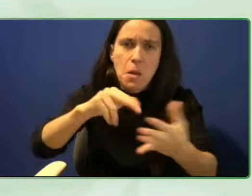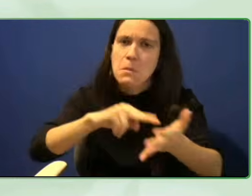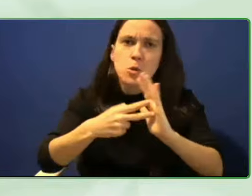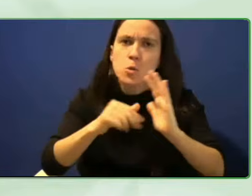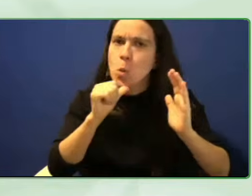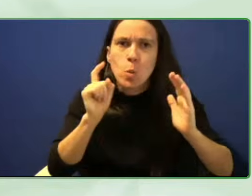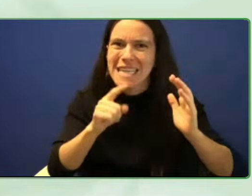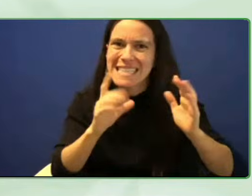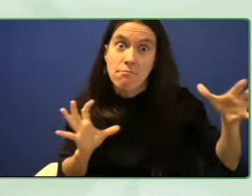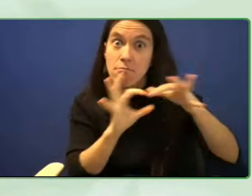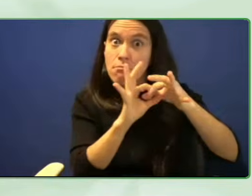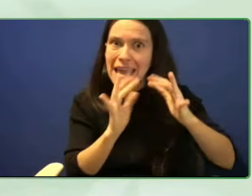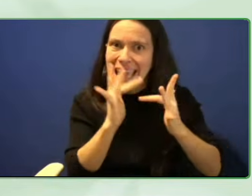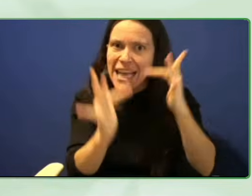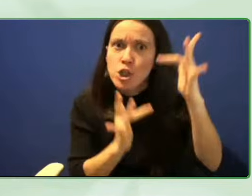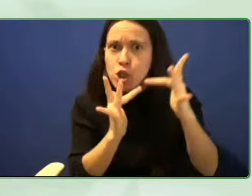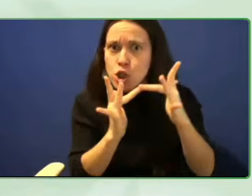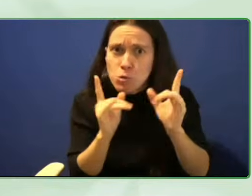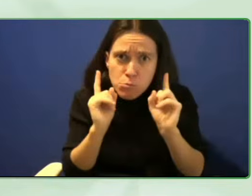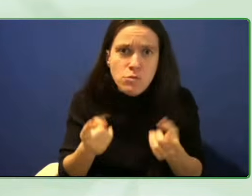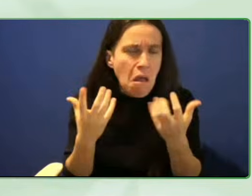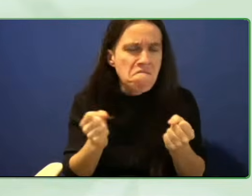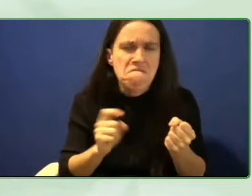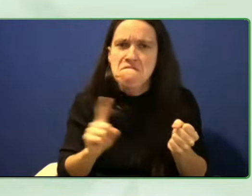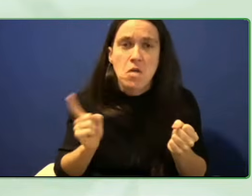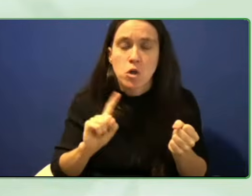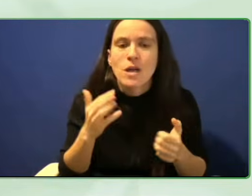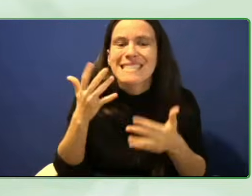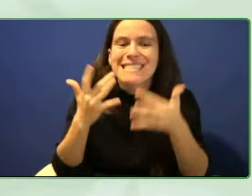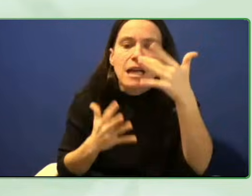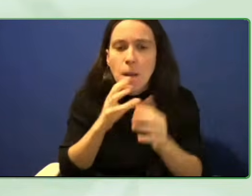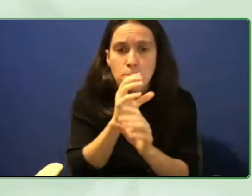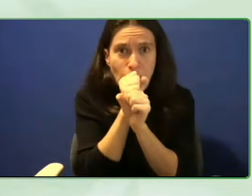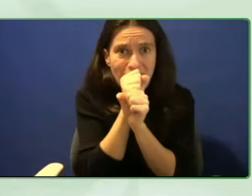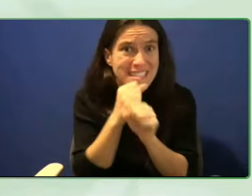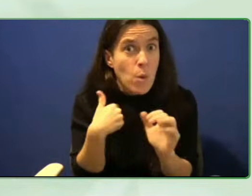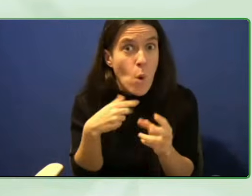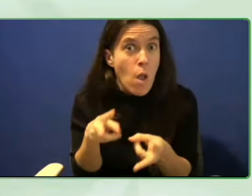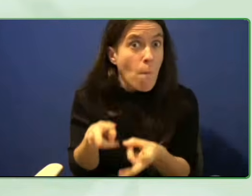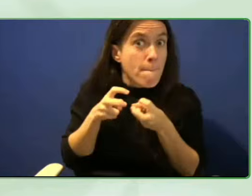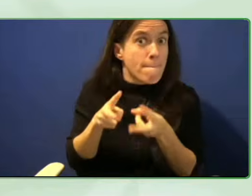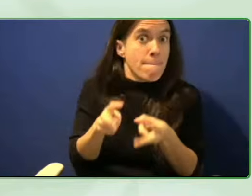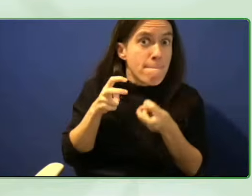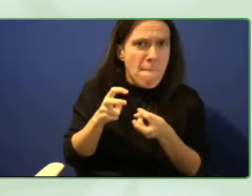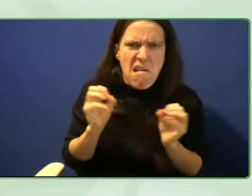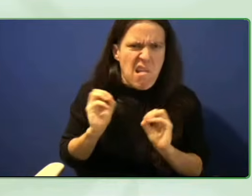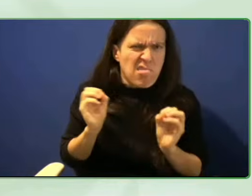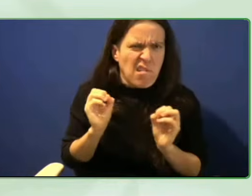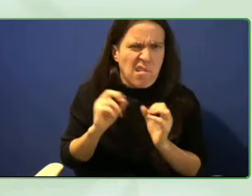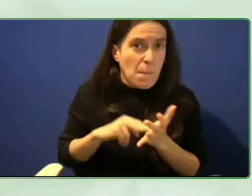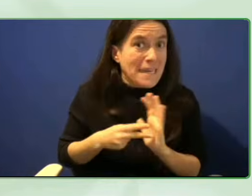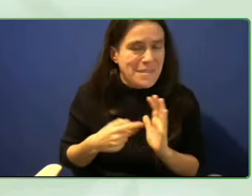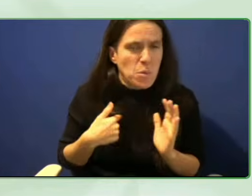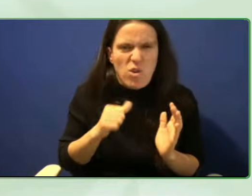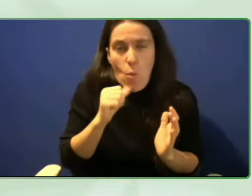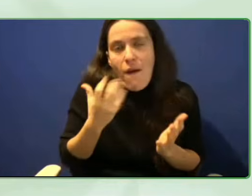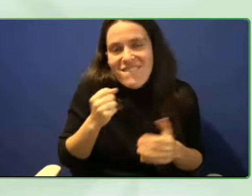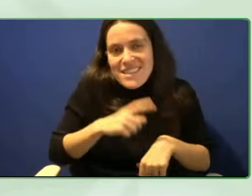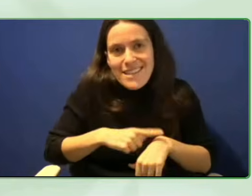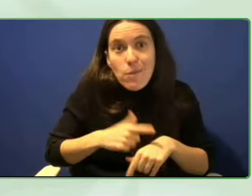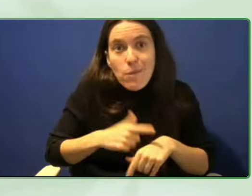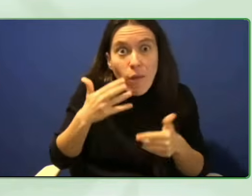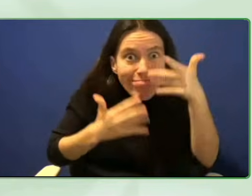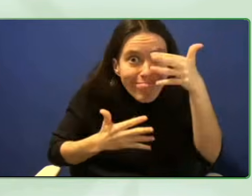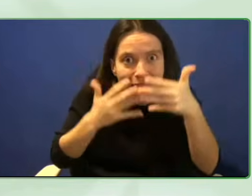So for data privacy, we're not taking anything. Certainly, we're a small team, so we don't have the time to go down the pathways